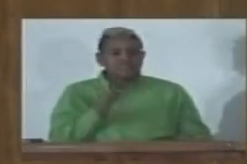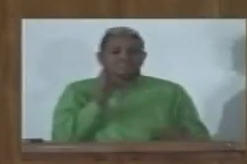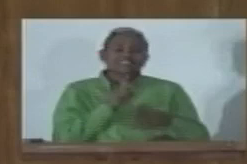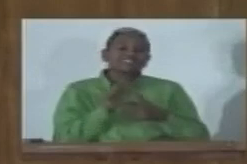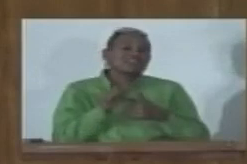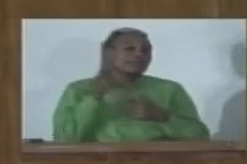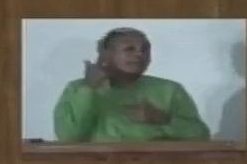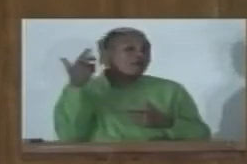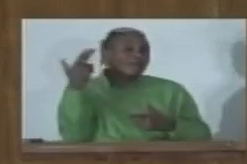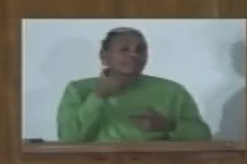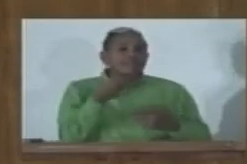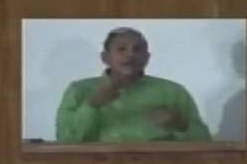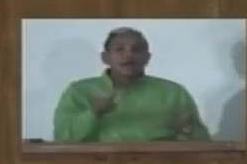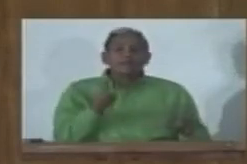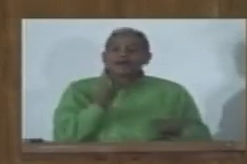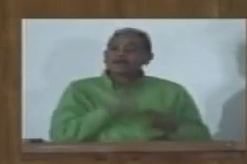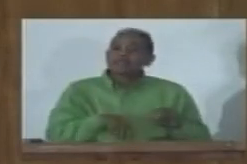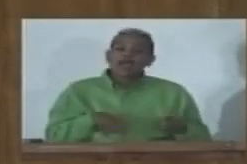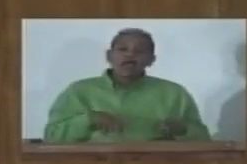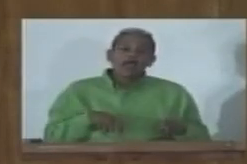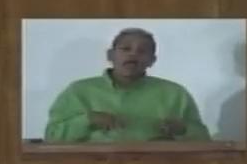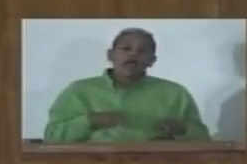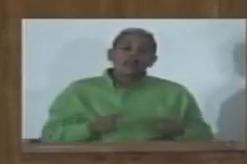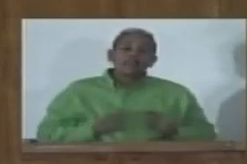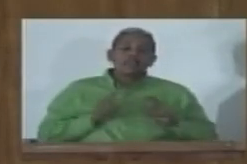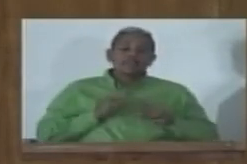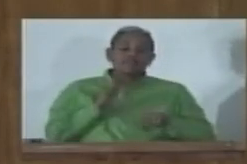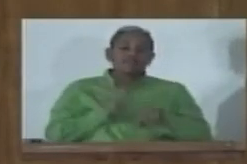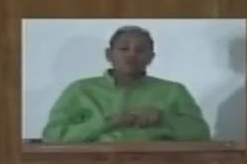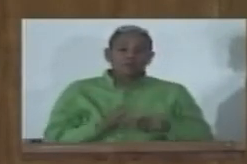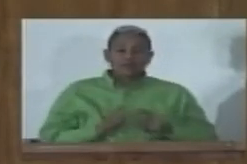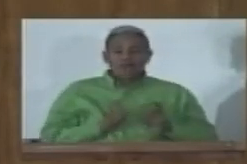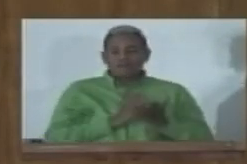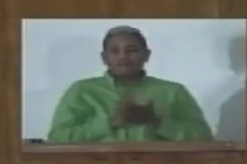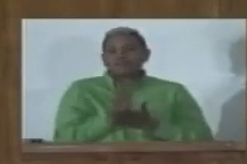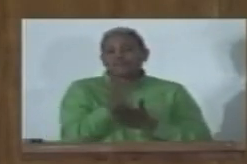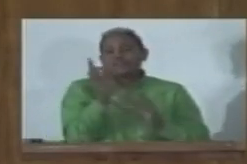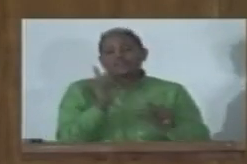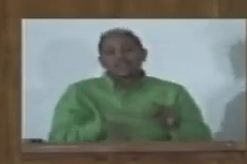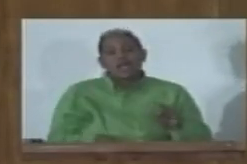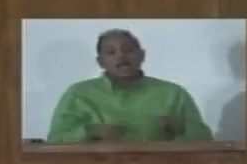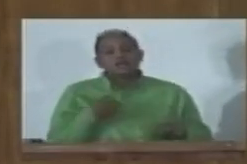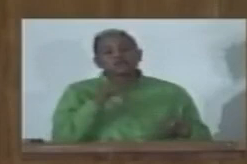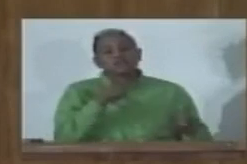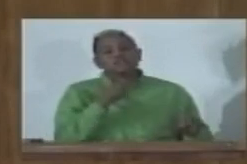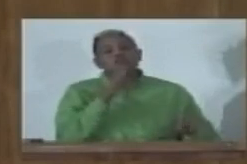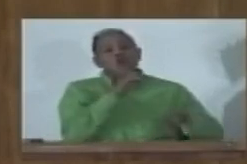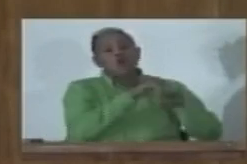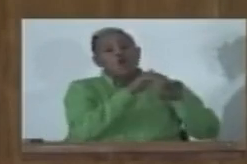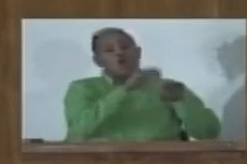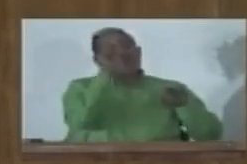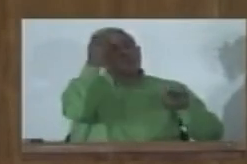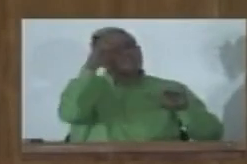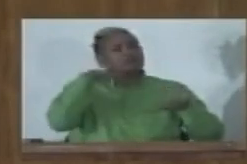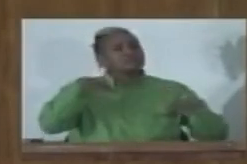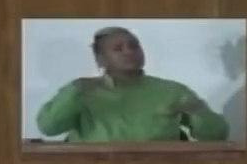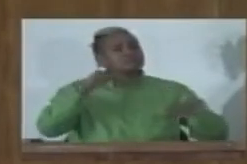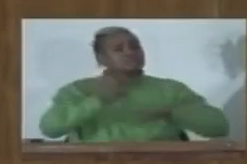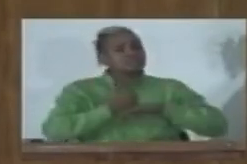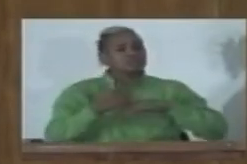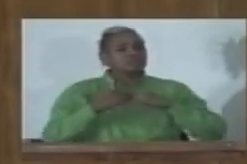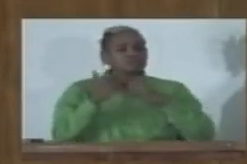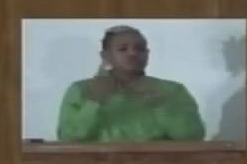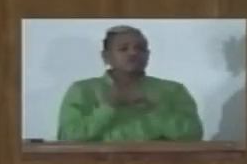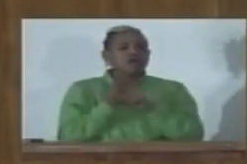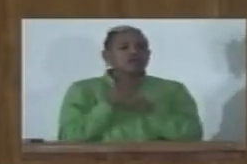disabled, and can no longer live a normal life. We need to call on the government to come up with a crime plan